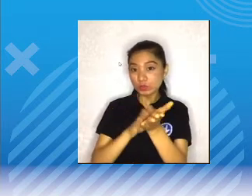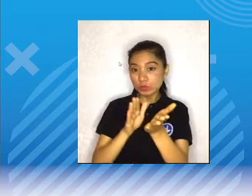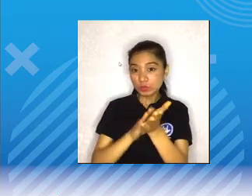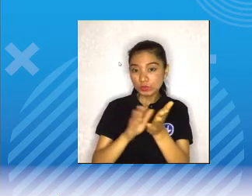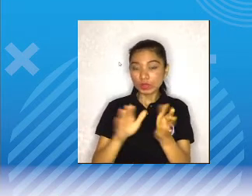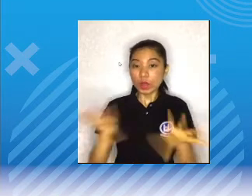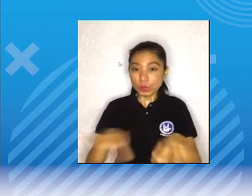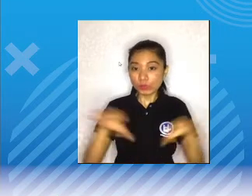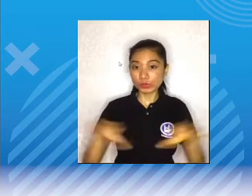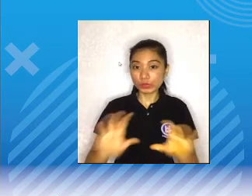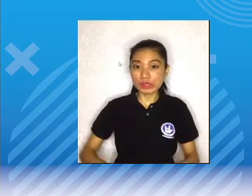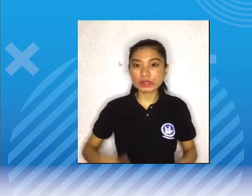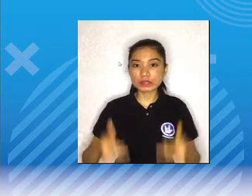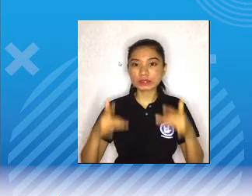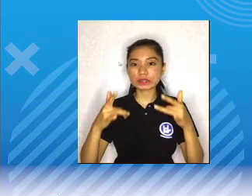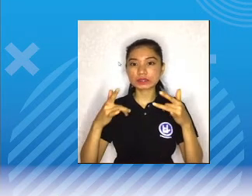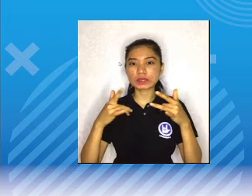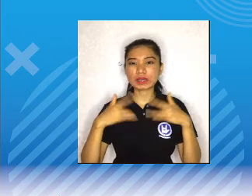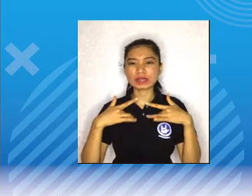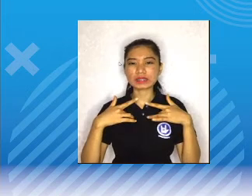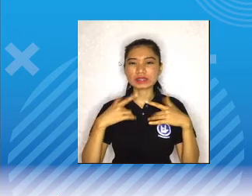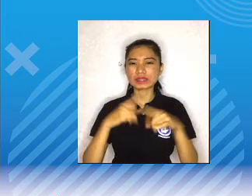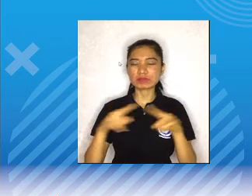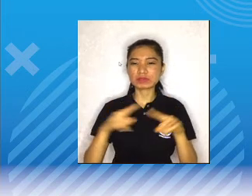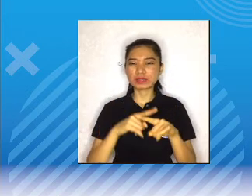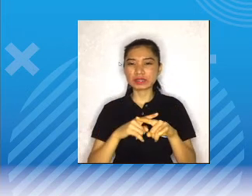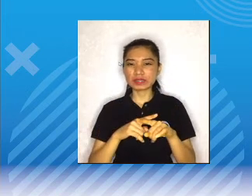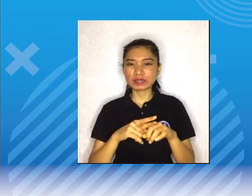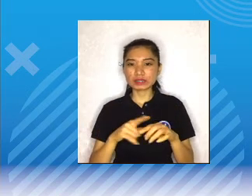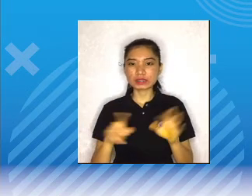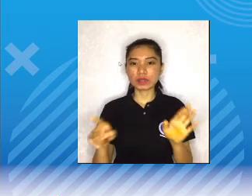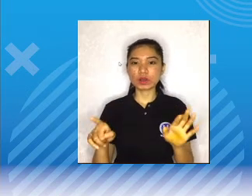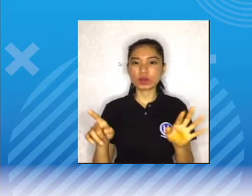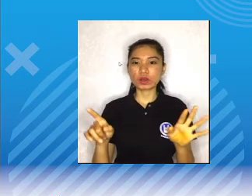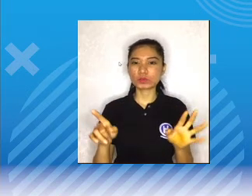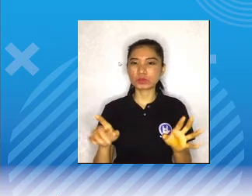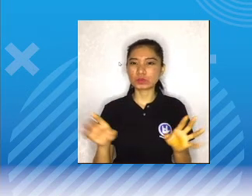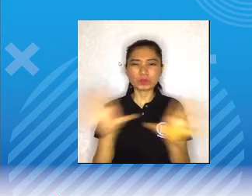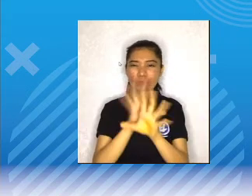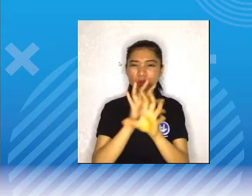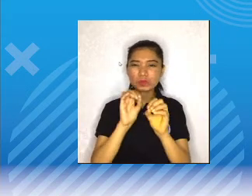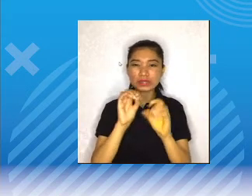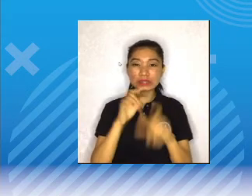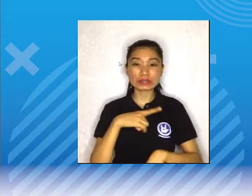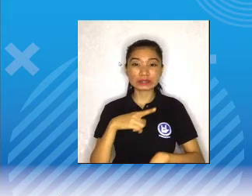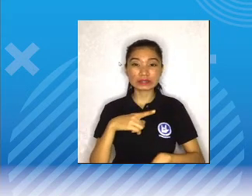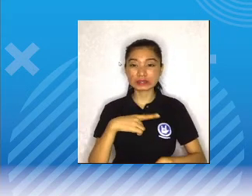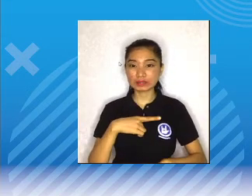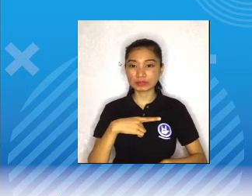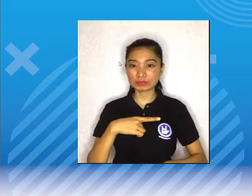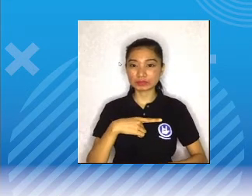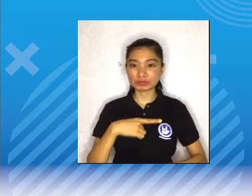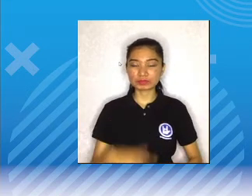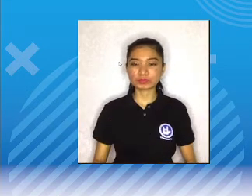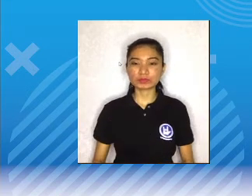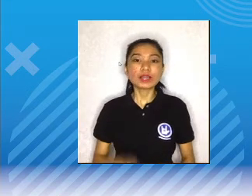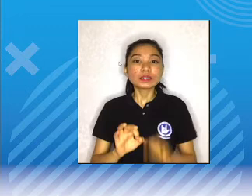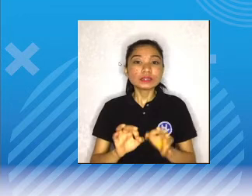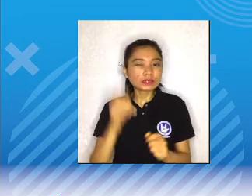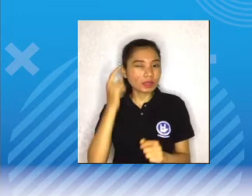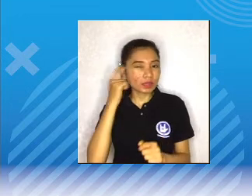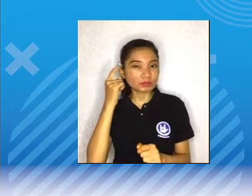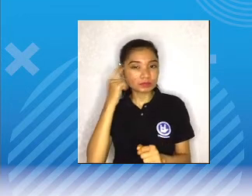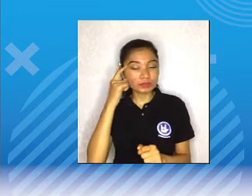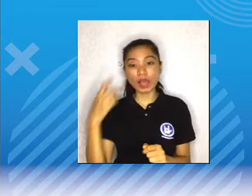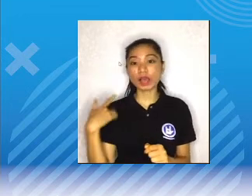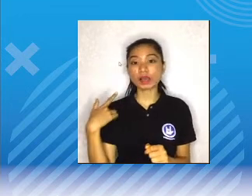nawawalan tayo ng boundaries. Okay? So, if you think about it, meron tayong role bilang